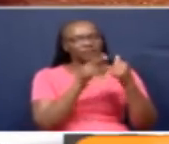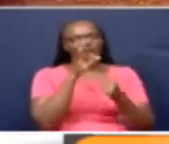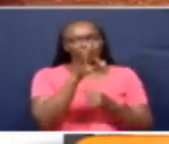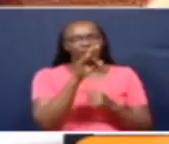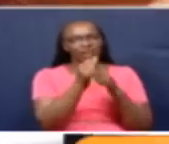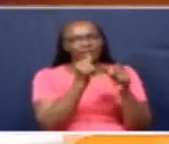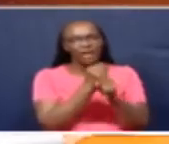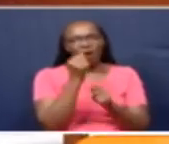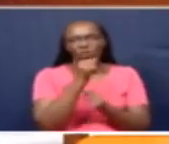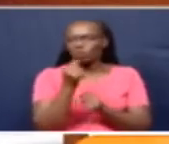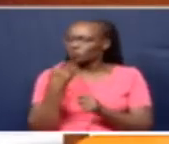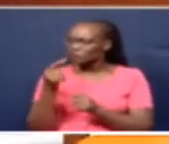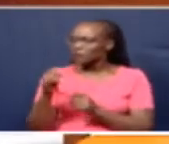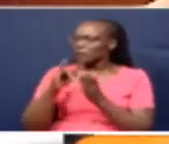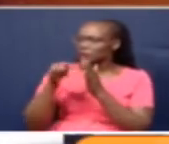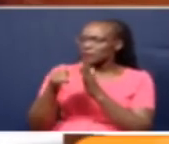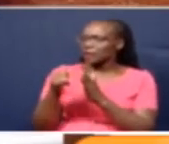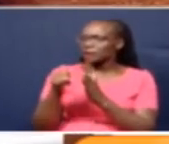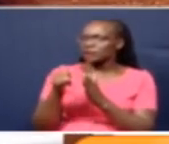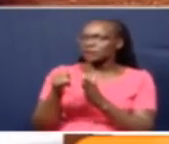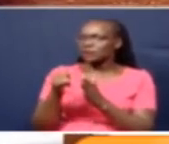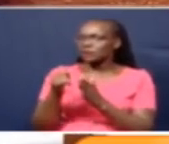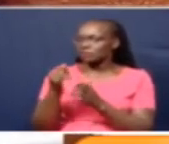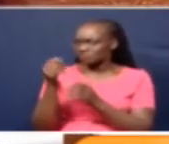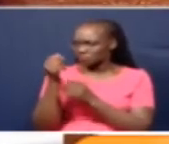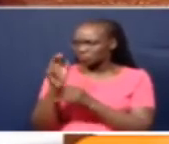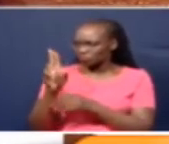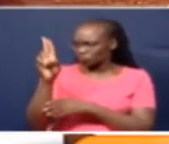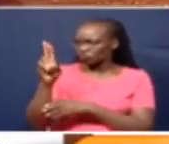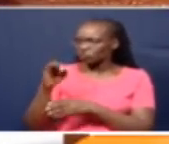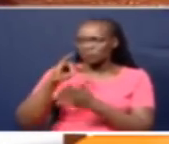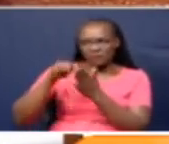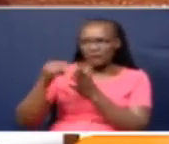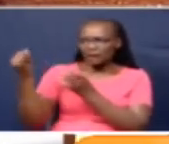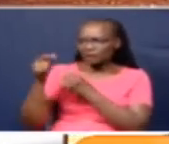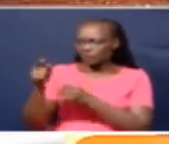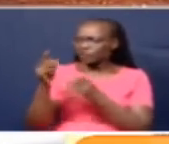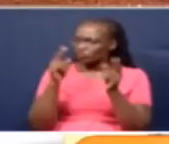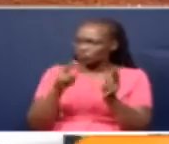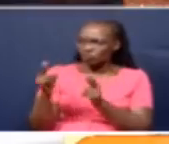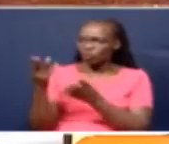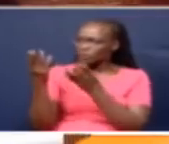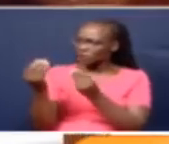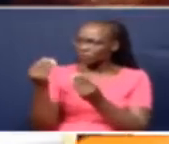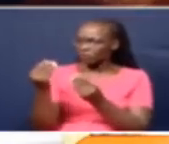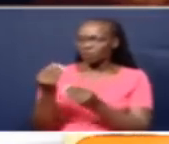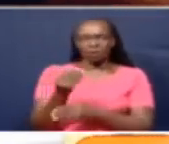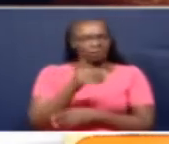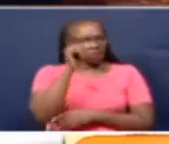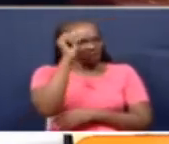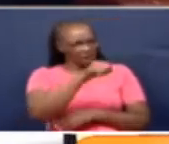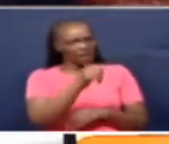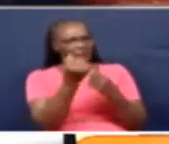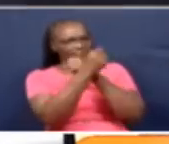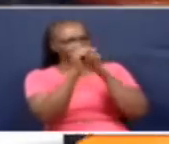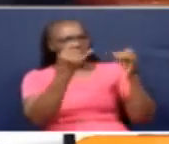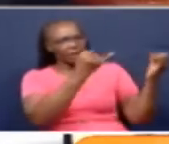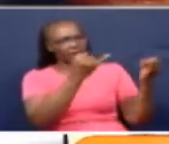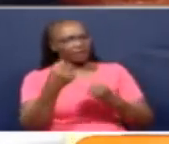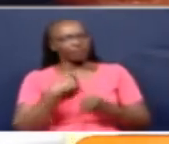the president. Yeah, I was. The man invited me for lunch. Do I say no? What? The president invited me for lunch at Mashujaa